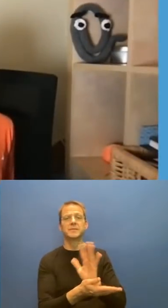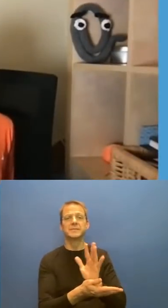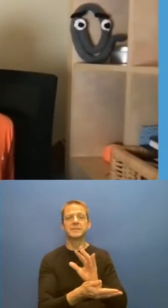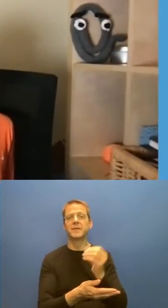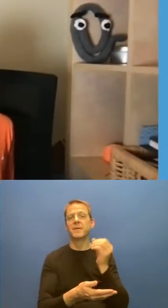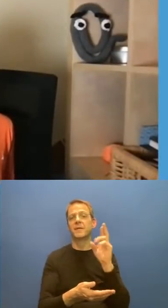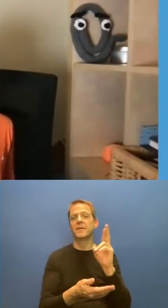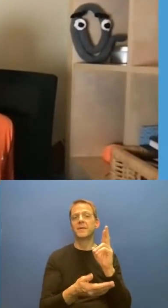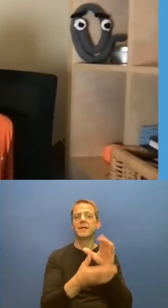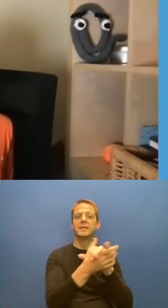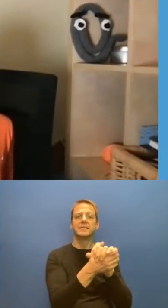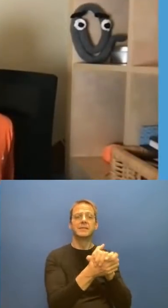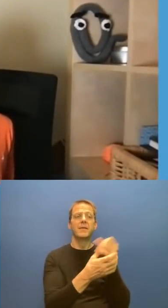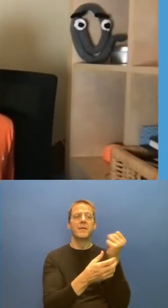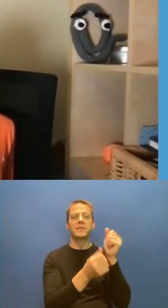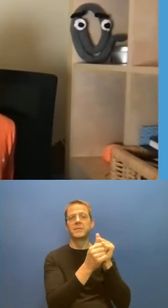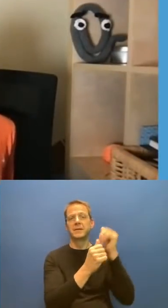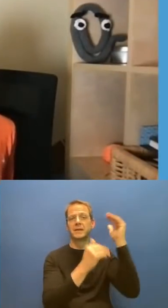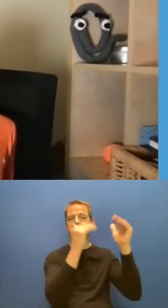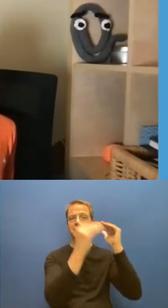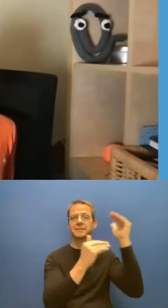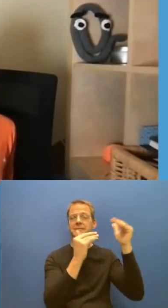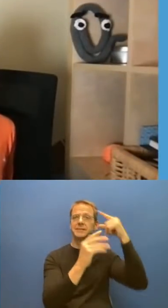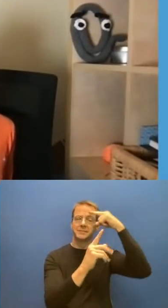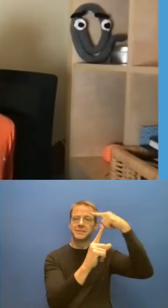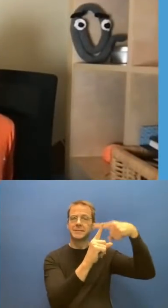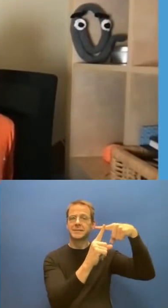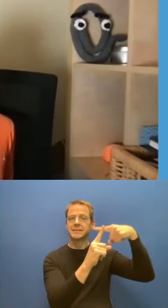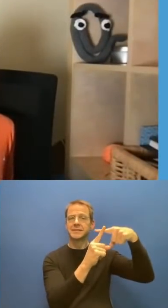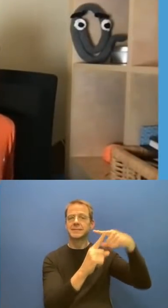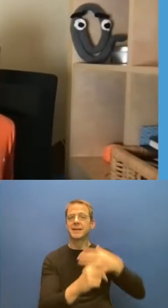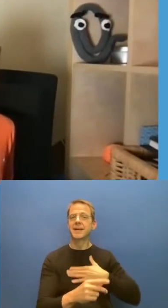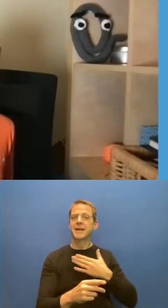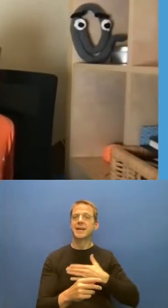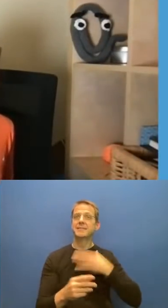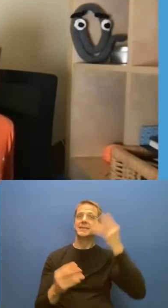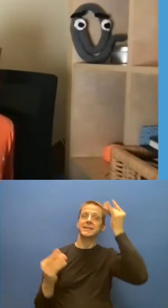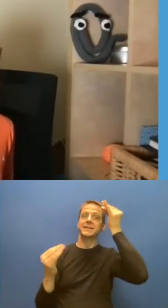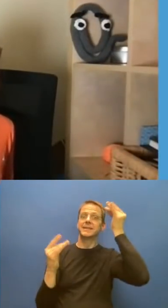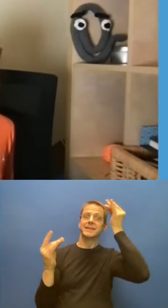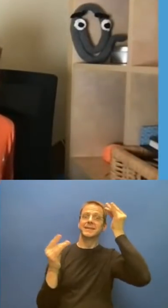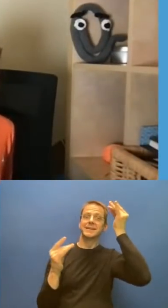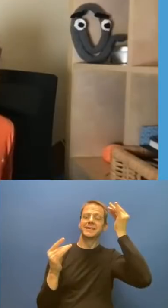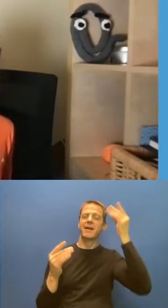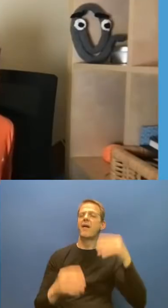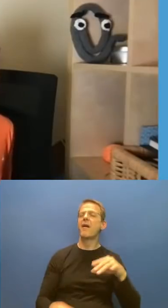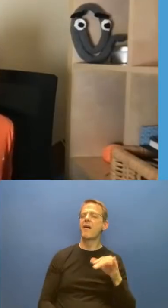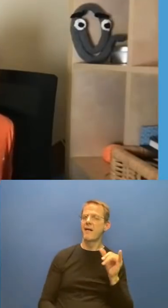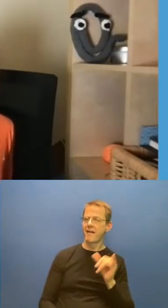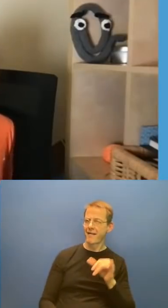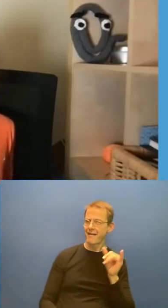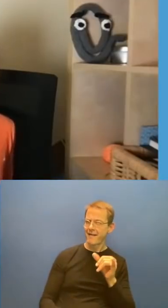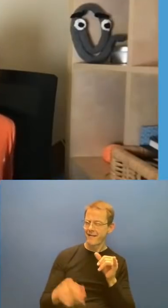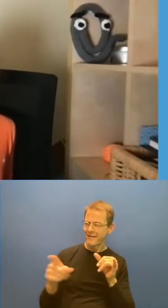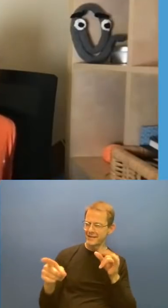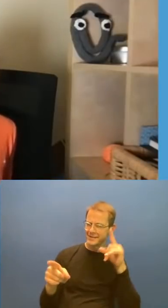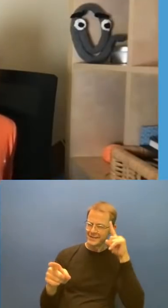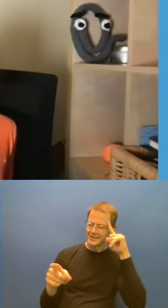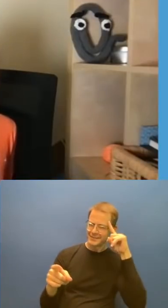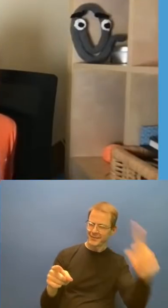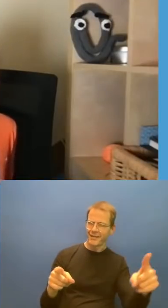That is exceptionally smart. And you'd already mentioned that you were wearing short sleeve, which seemed like it made it easier. Yeah.